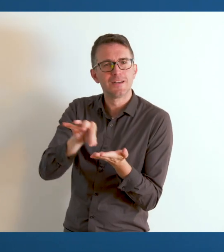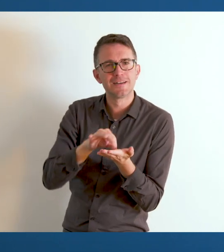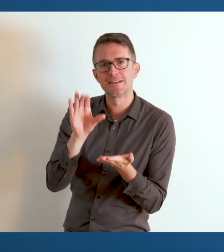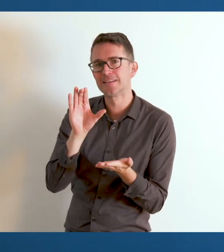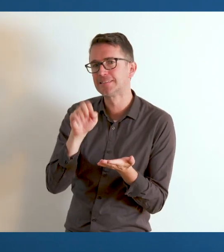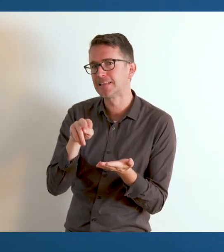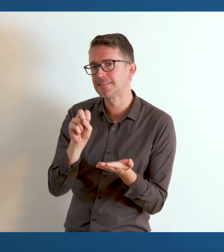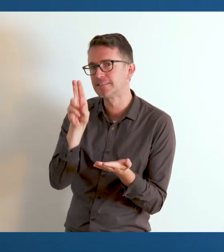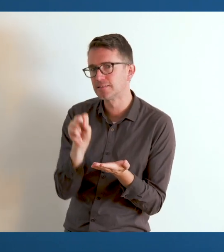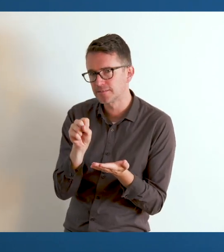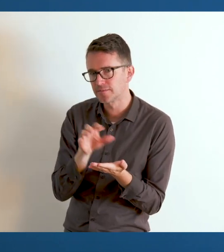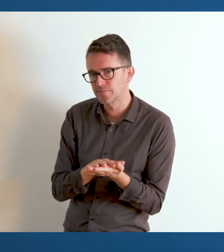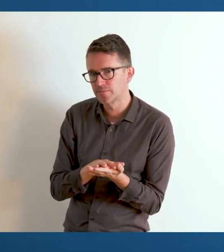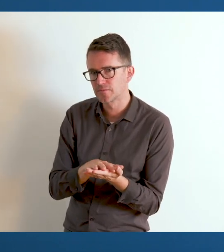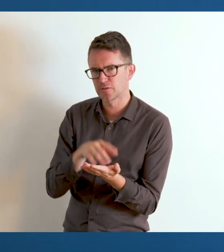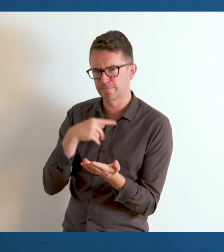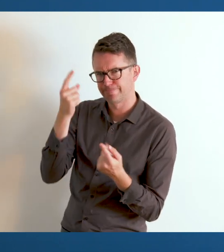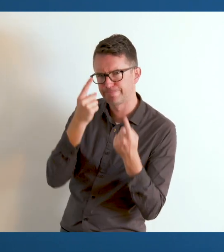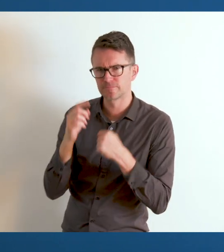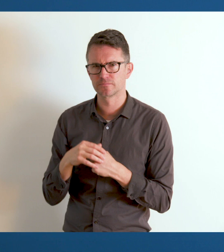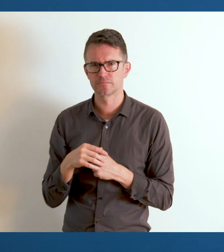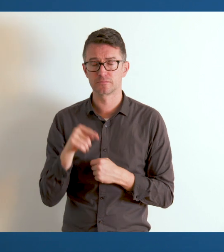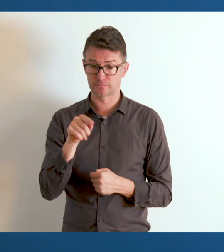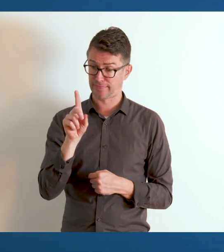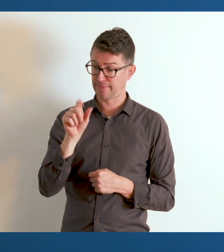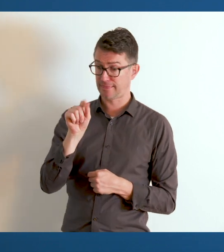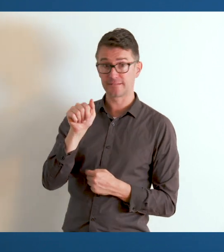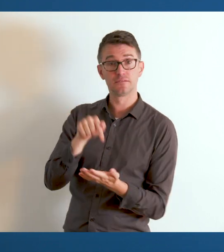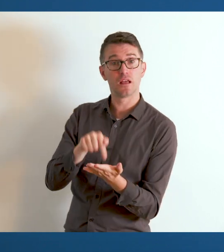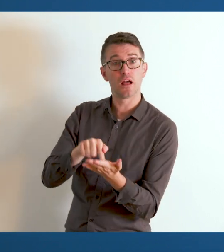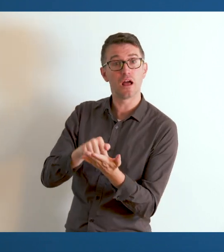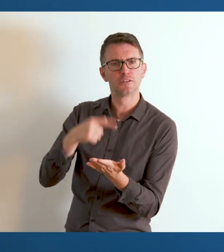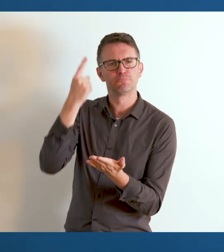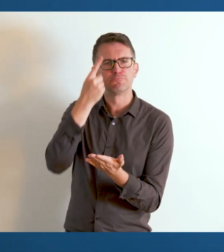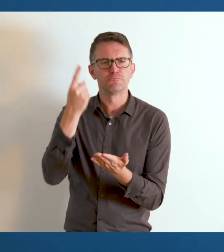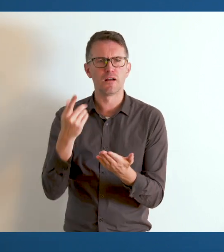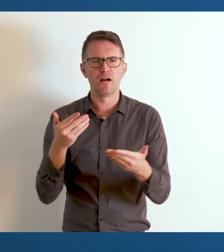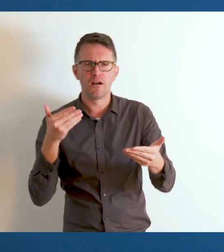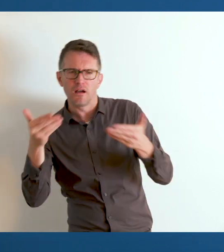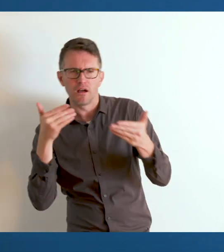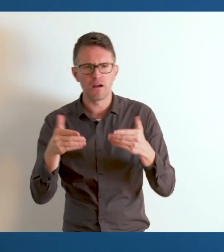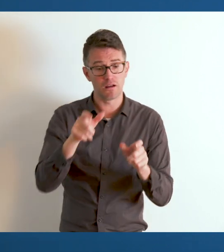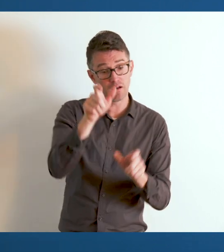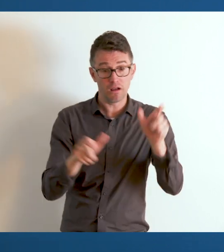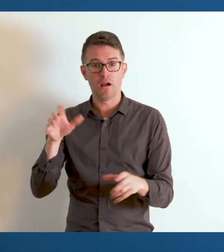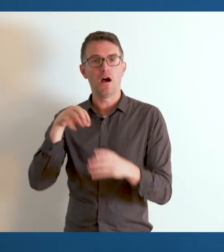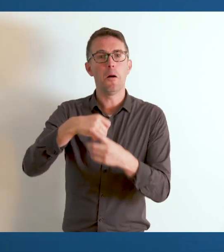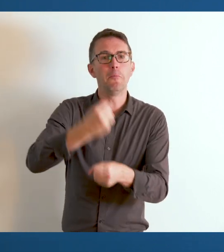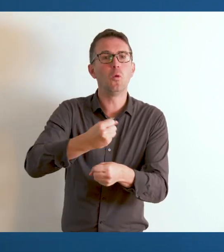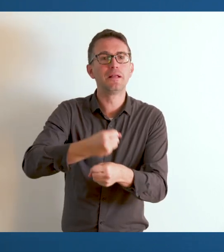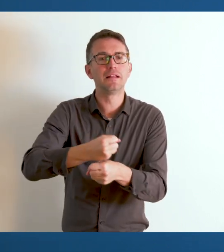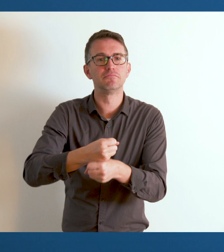The data are meant to be used to compare levels of participation in employment,